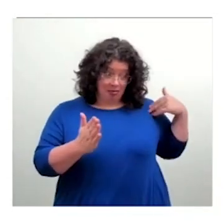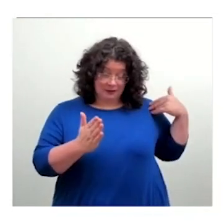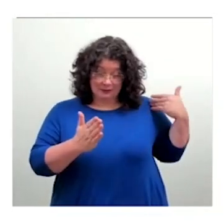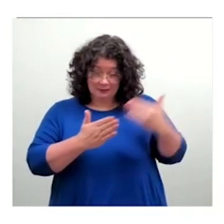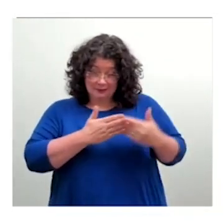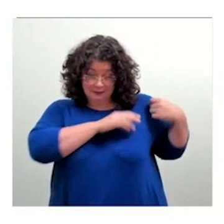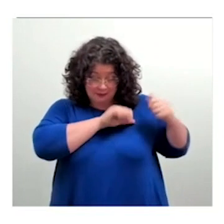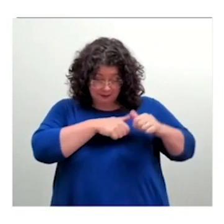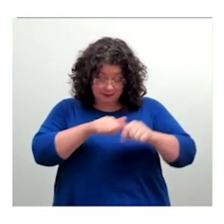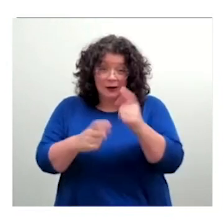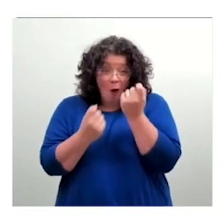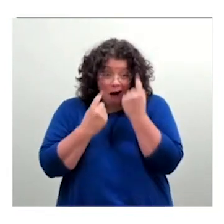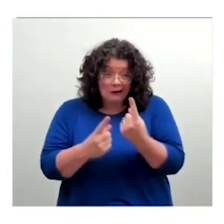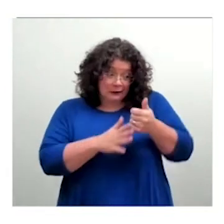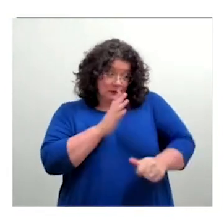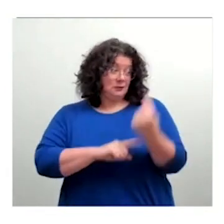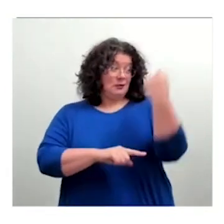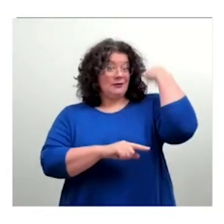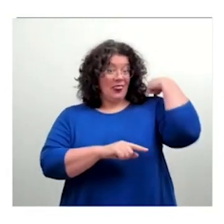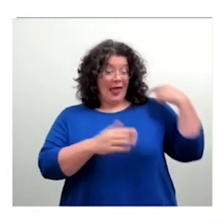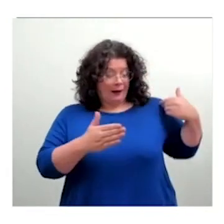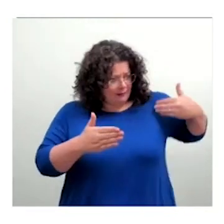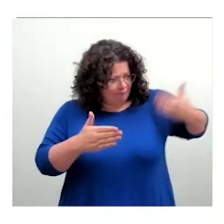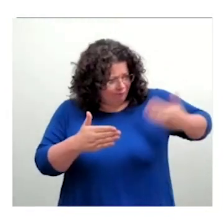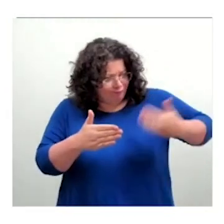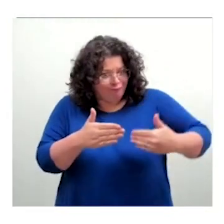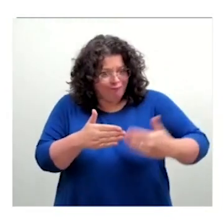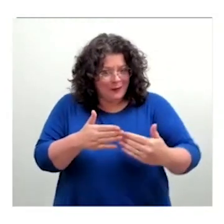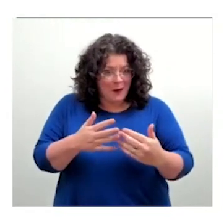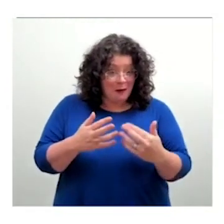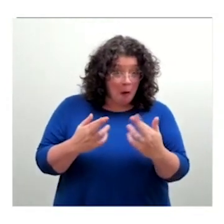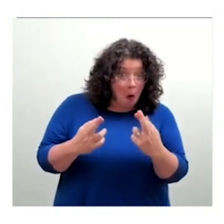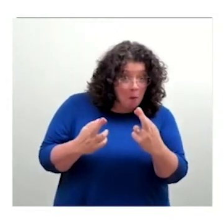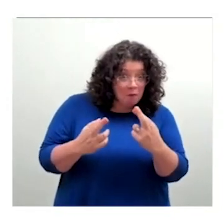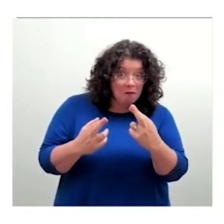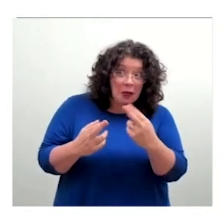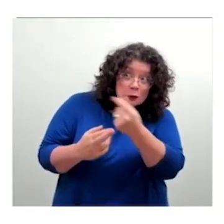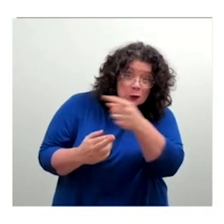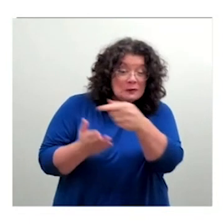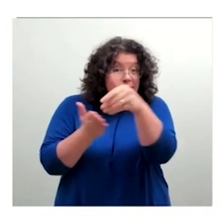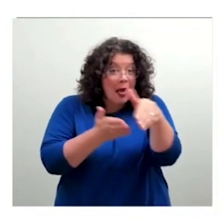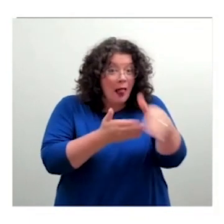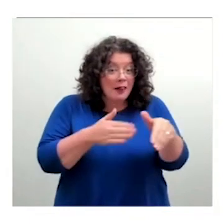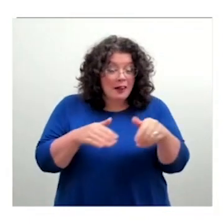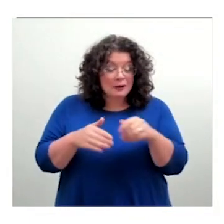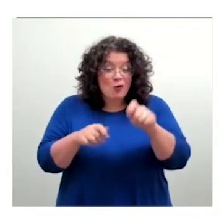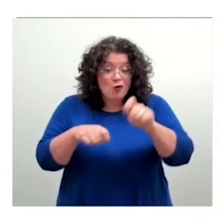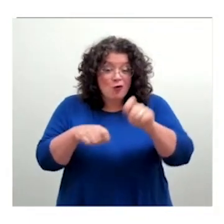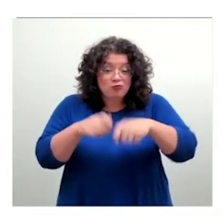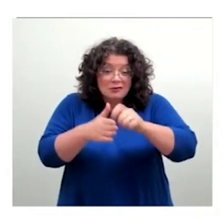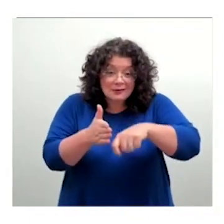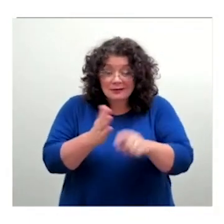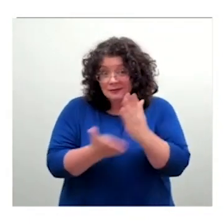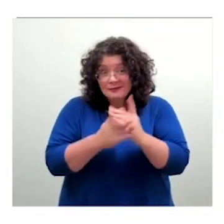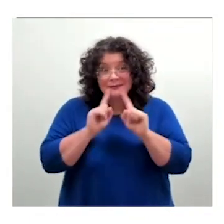way to the shops. So that's quite amazing, isn't it? So and how do you feel about it now? And it's been a lot of work, I